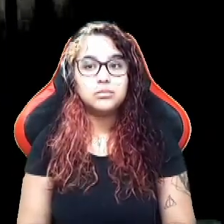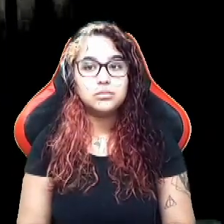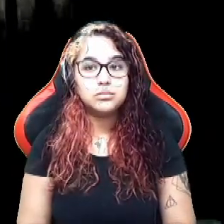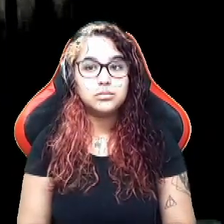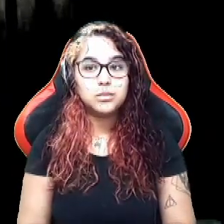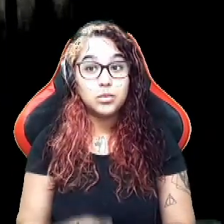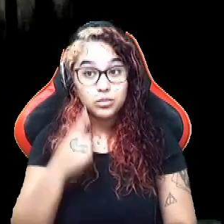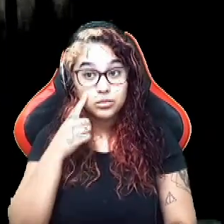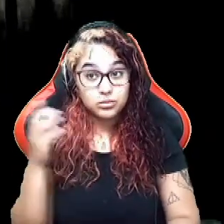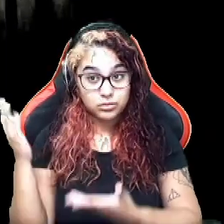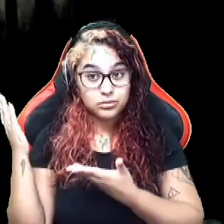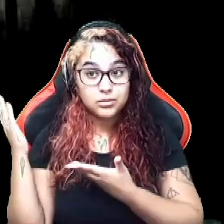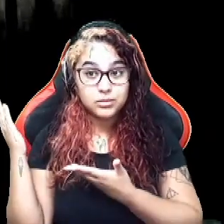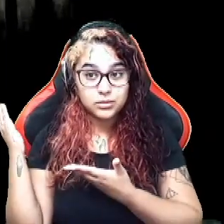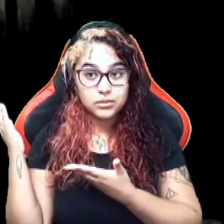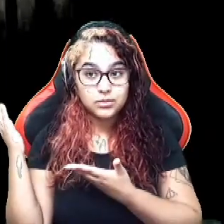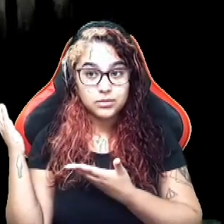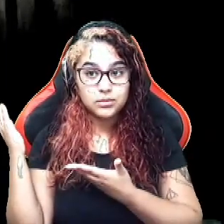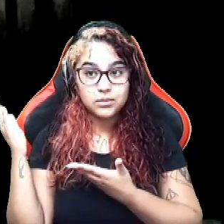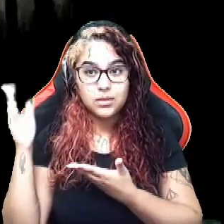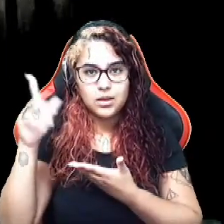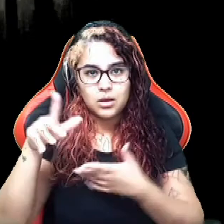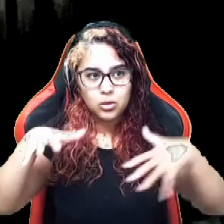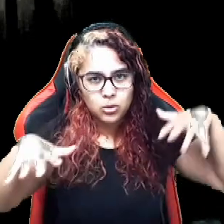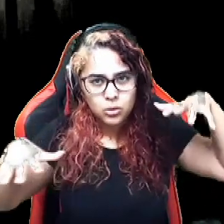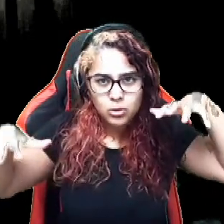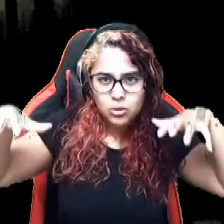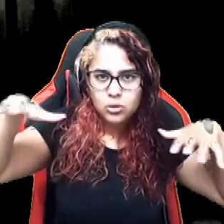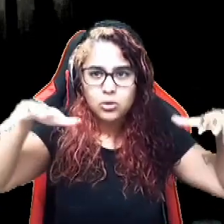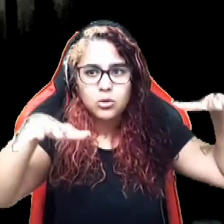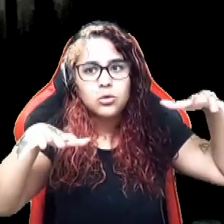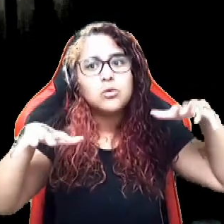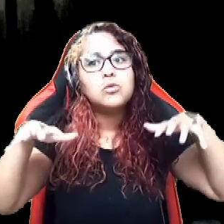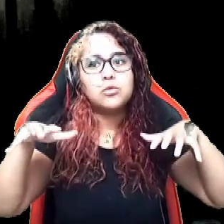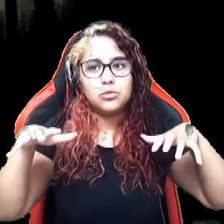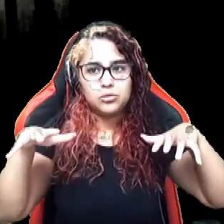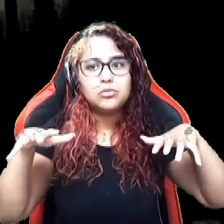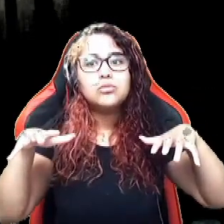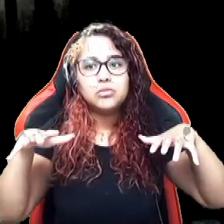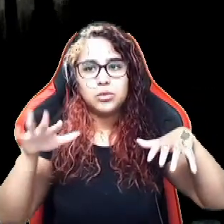Left 4 Dead. House of Ashes, a game which is a part of the suspense